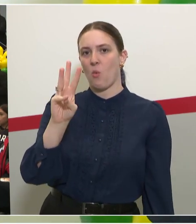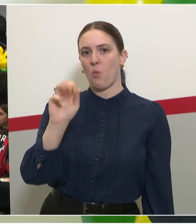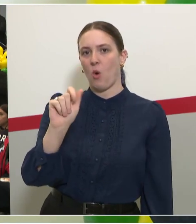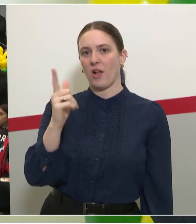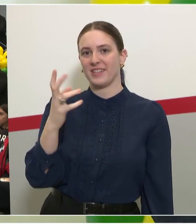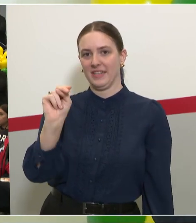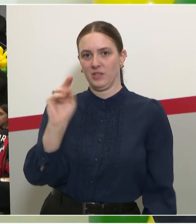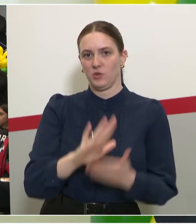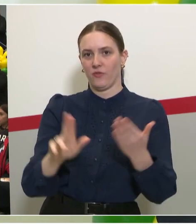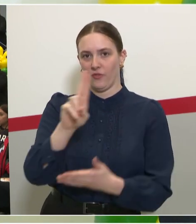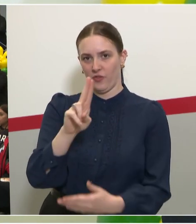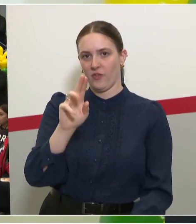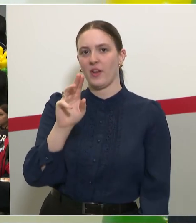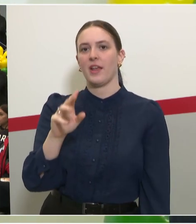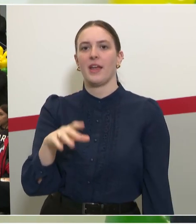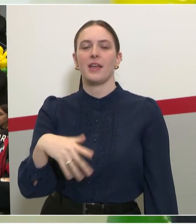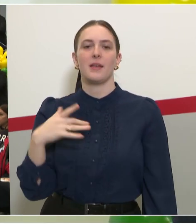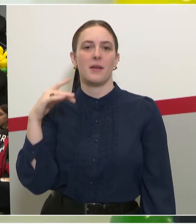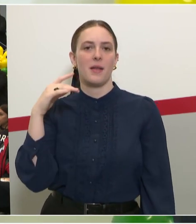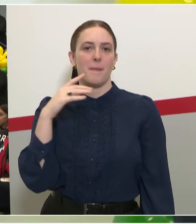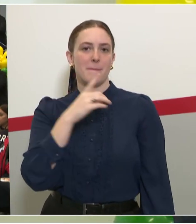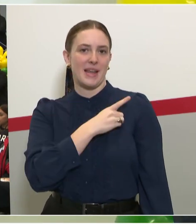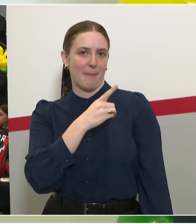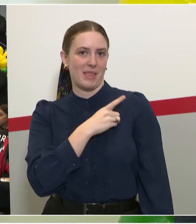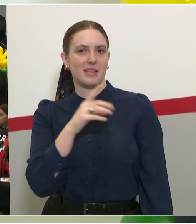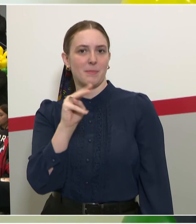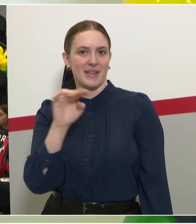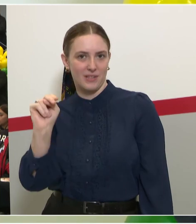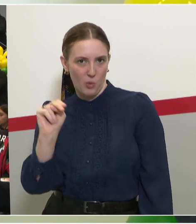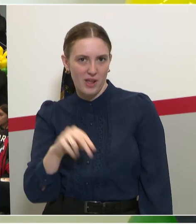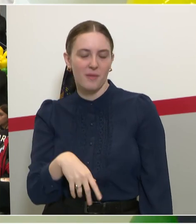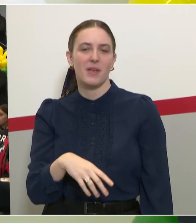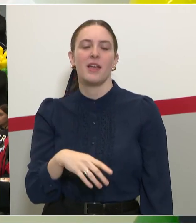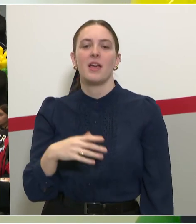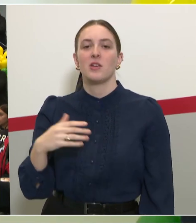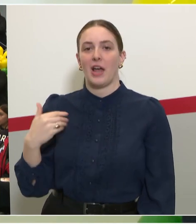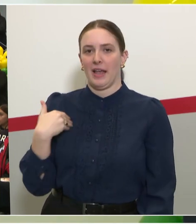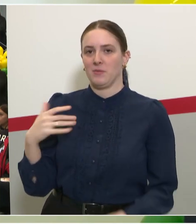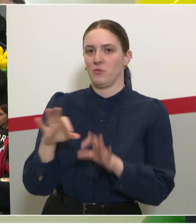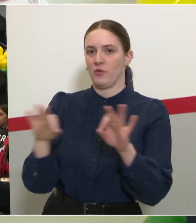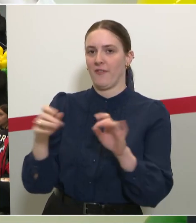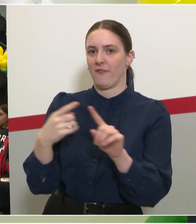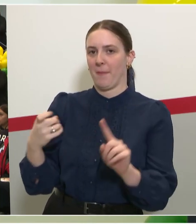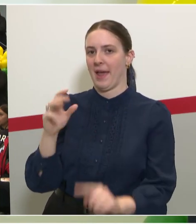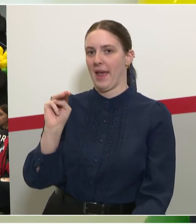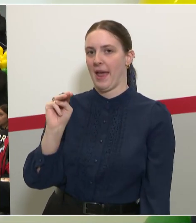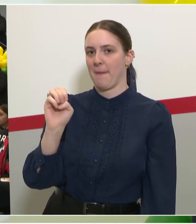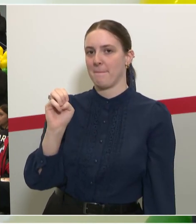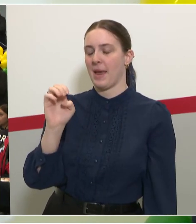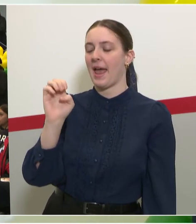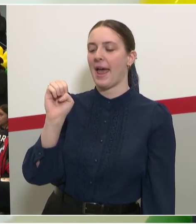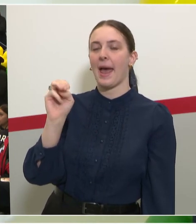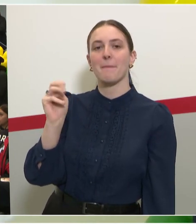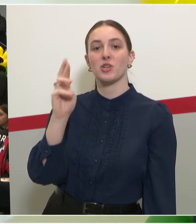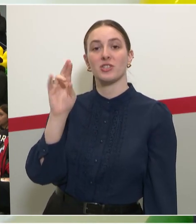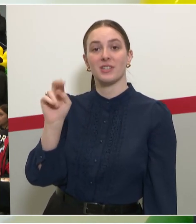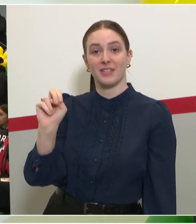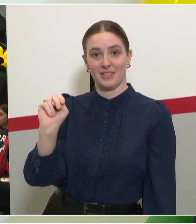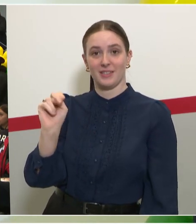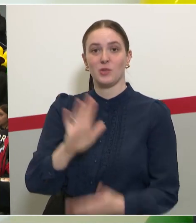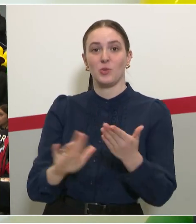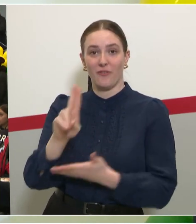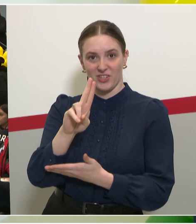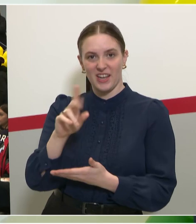has a bachelor's degree from Everett University, and she loves health and providing healthcare leadership in